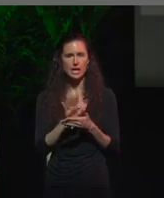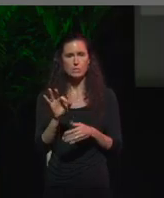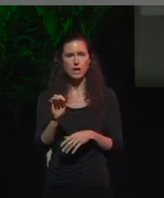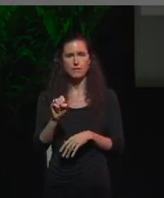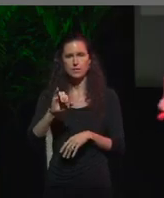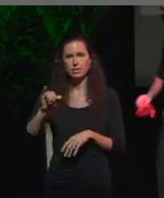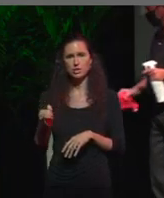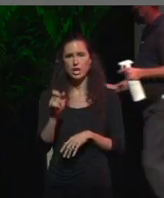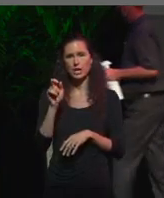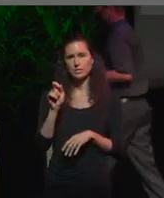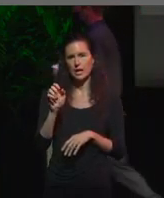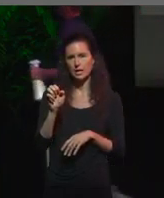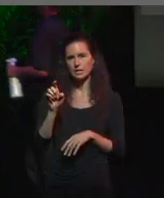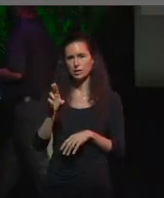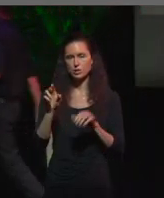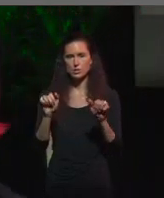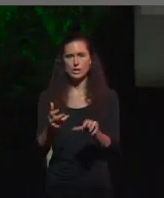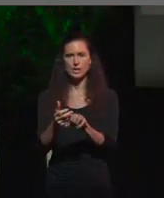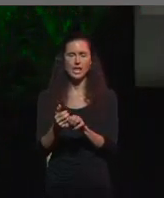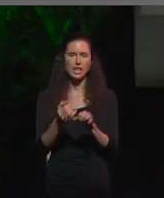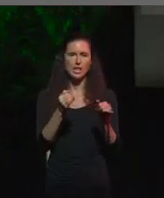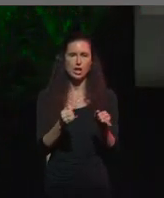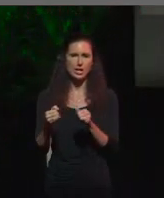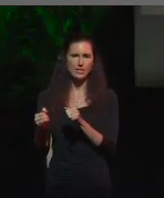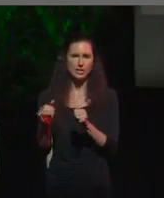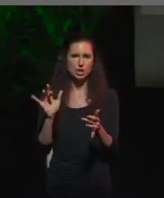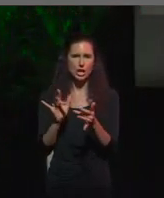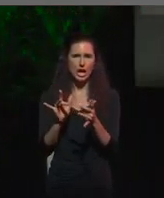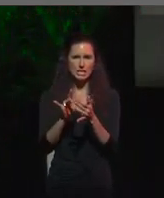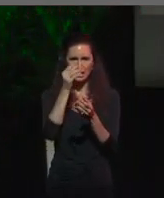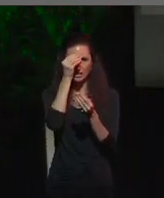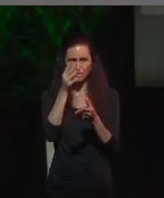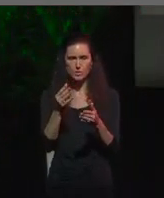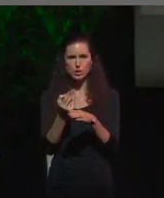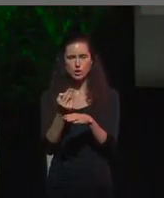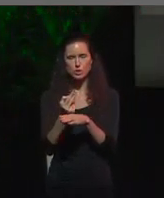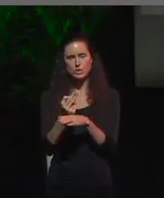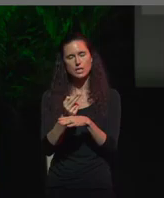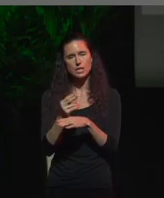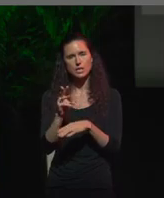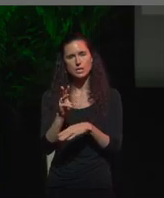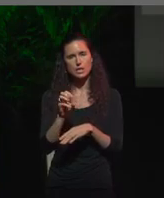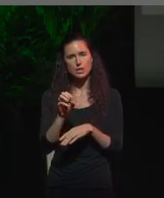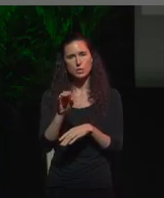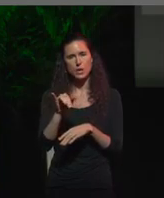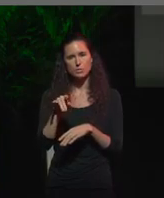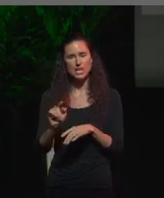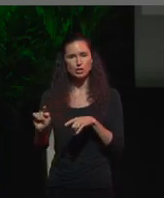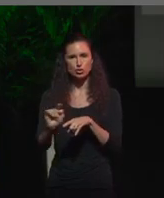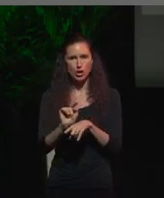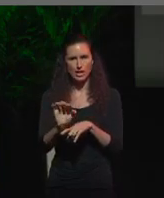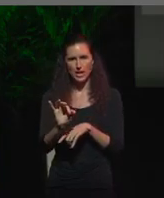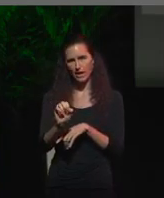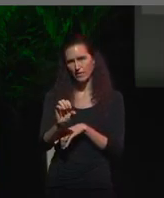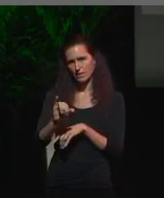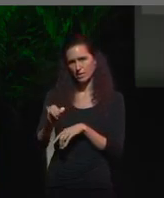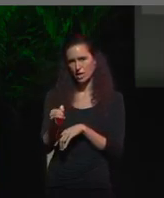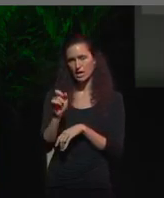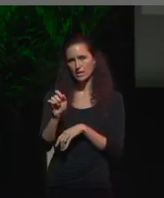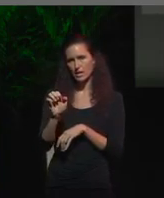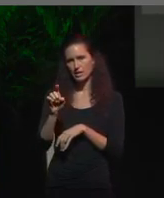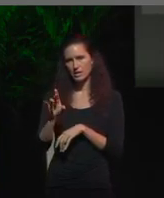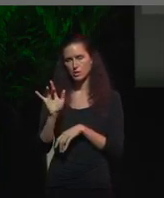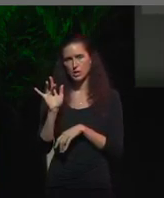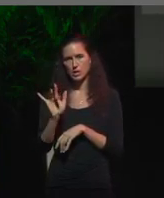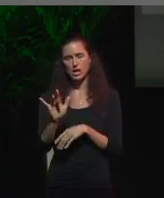academy@fscj.edu, or you can get their individual contact information through the website, training.fscj.edu. Click on the Academy for Teaching and